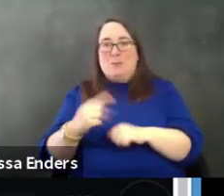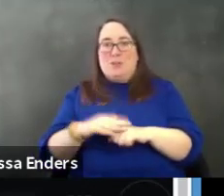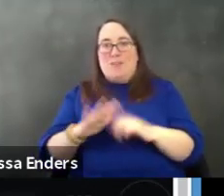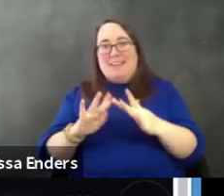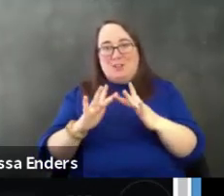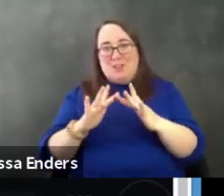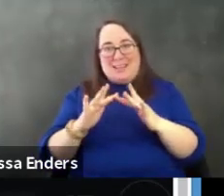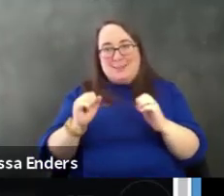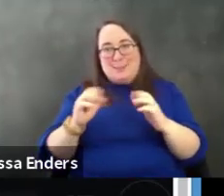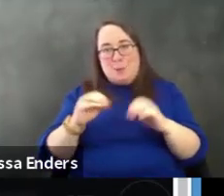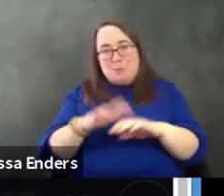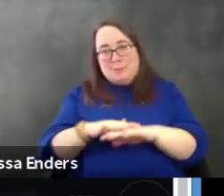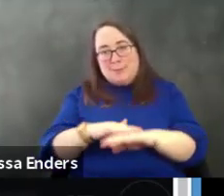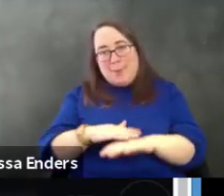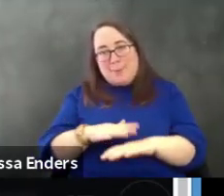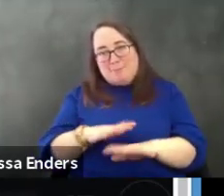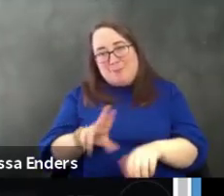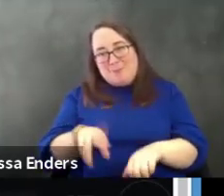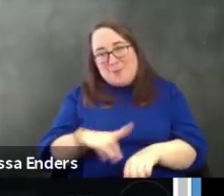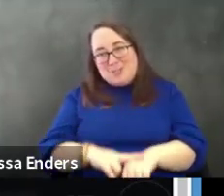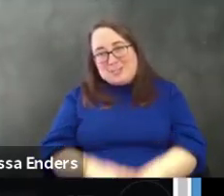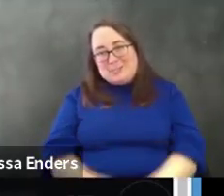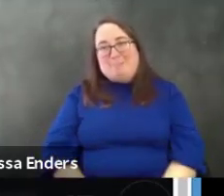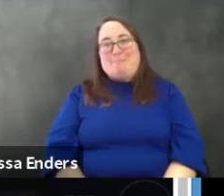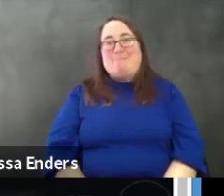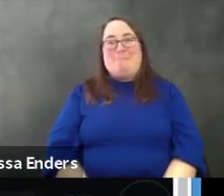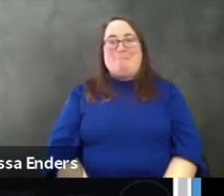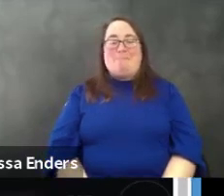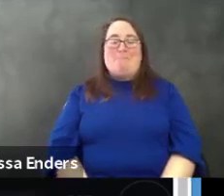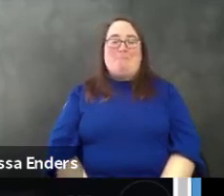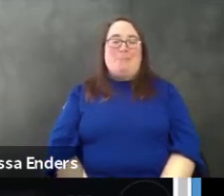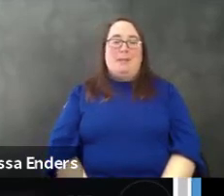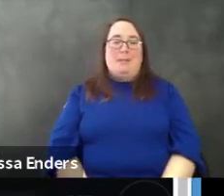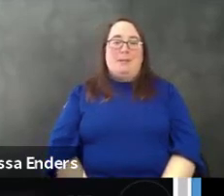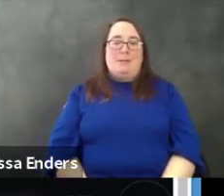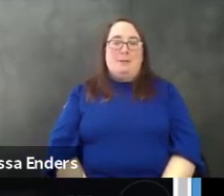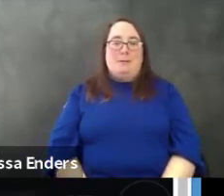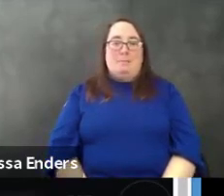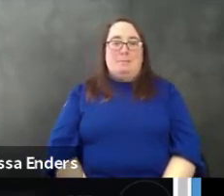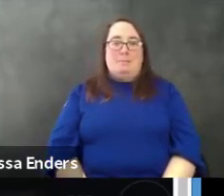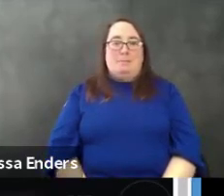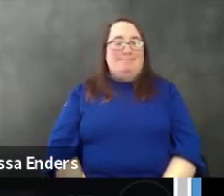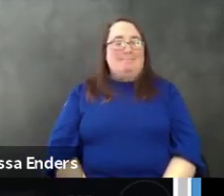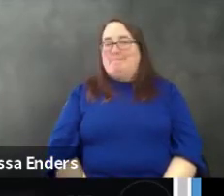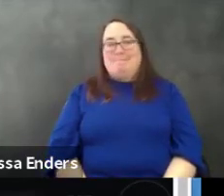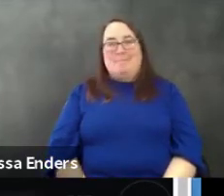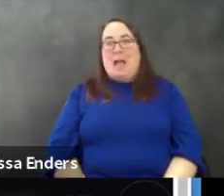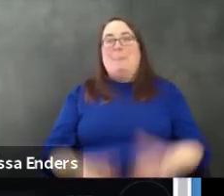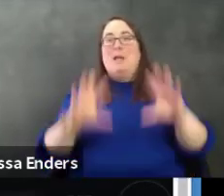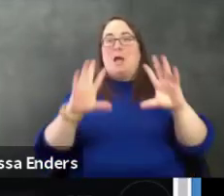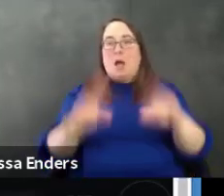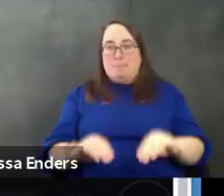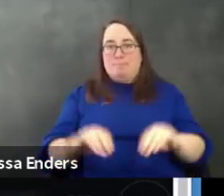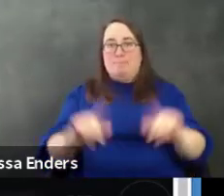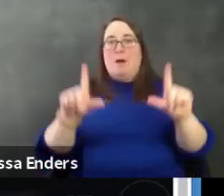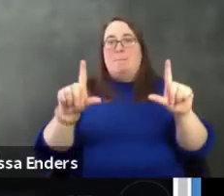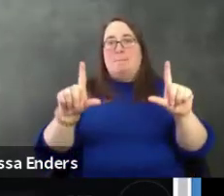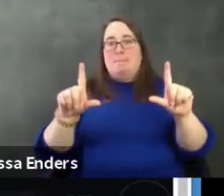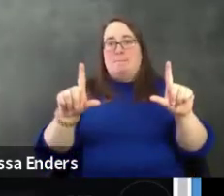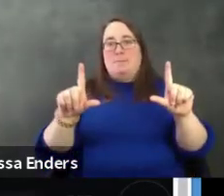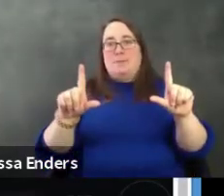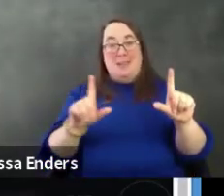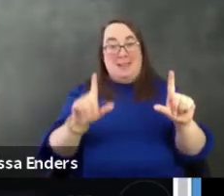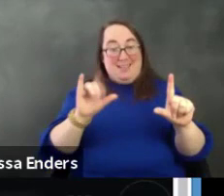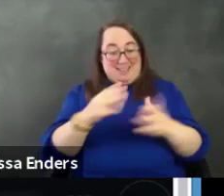its sweet time. I'm going to relaunch that. It's the thing about going live,